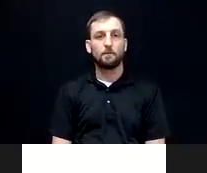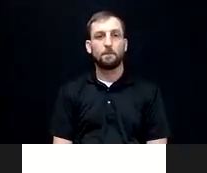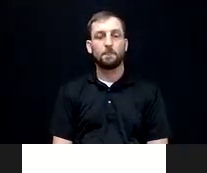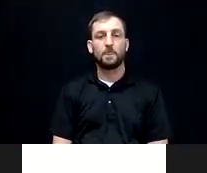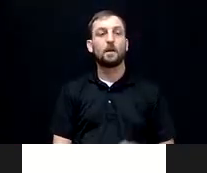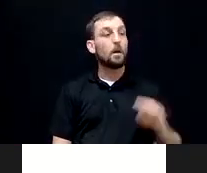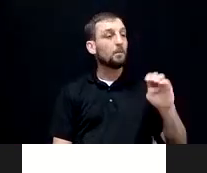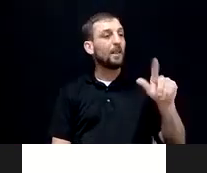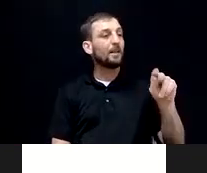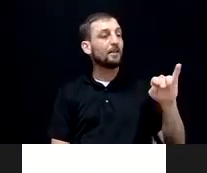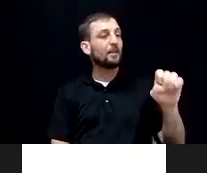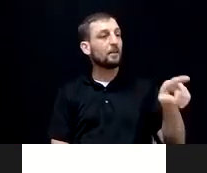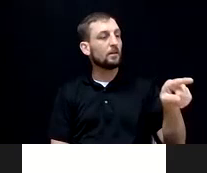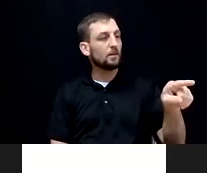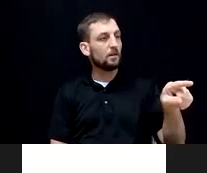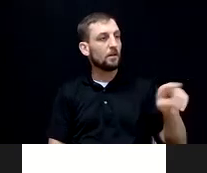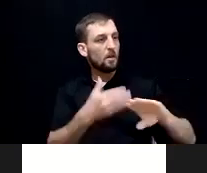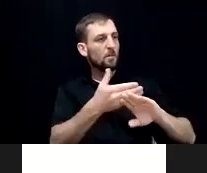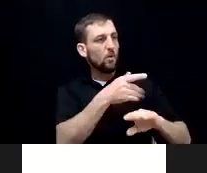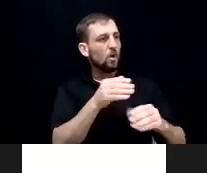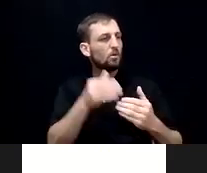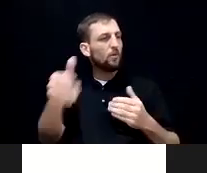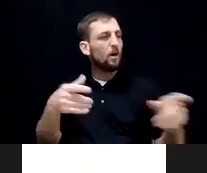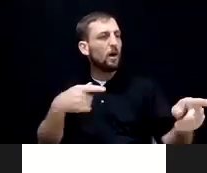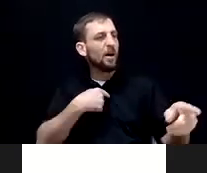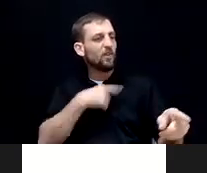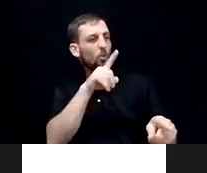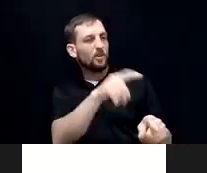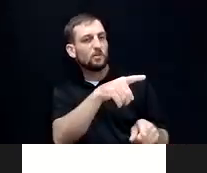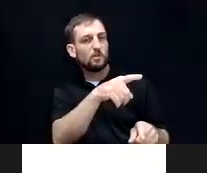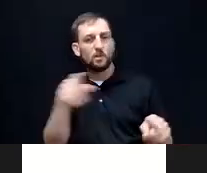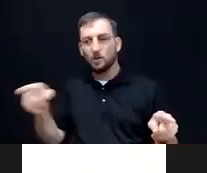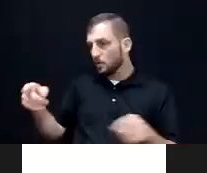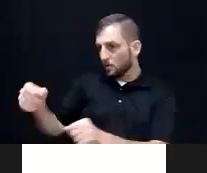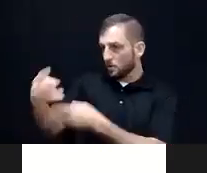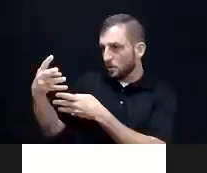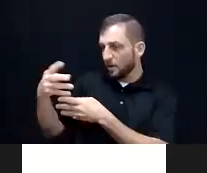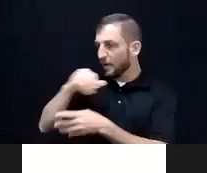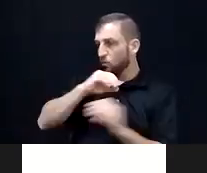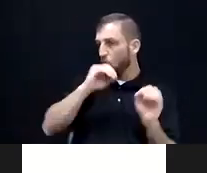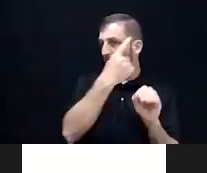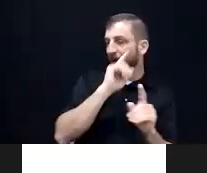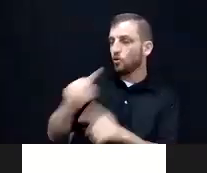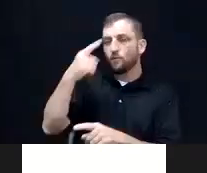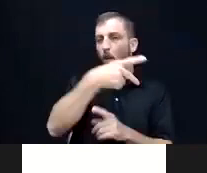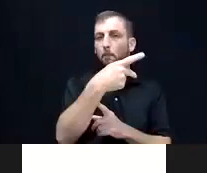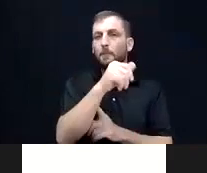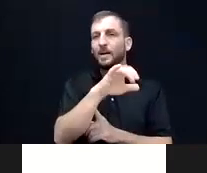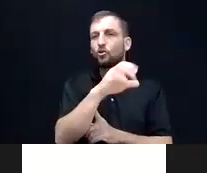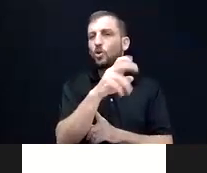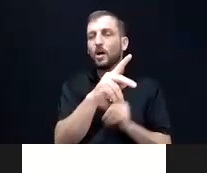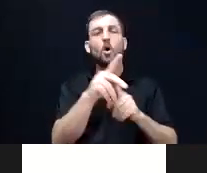Melanie, before you move on, I have a question for paycheck that was in the box. I don't think it was answered. What